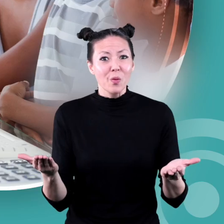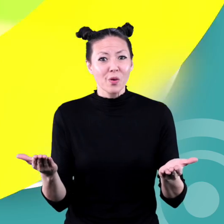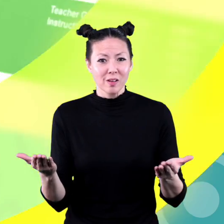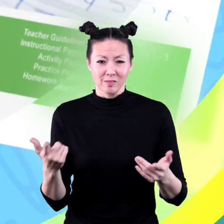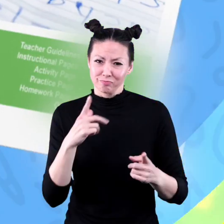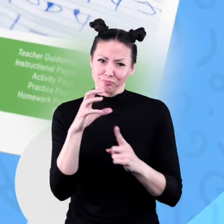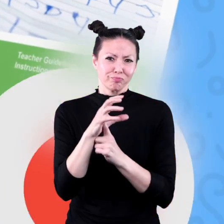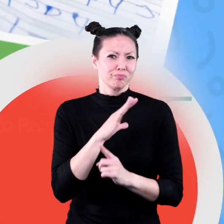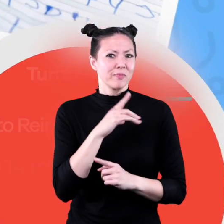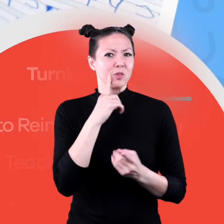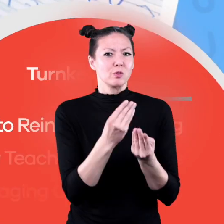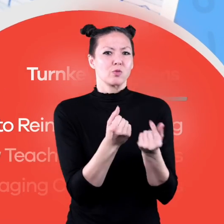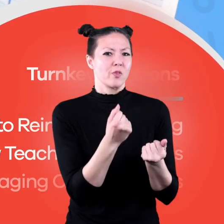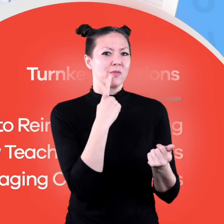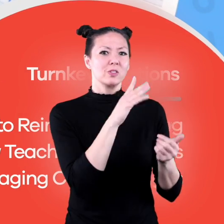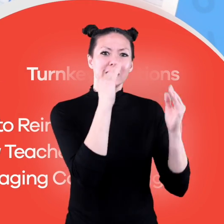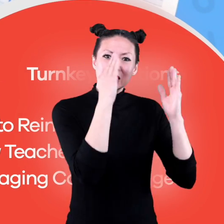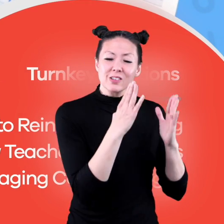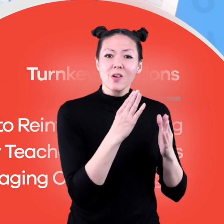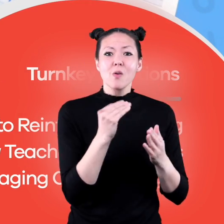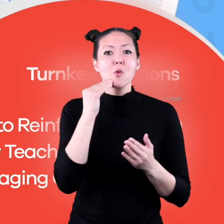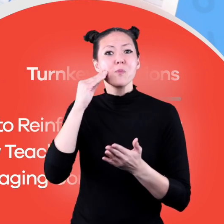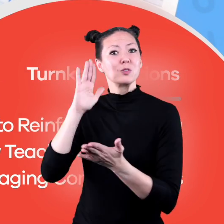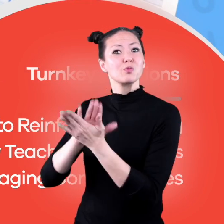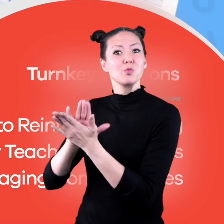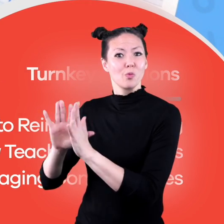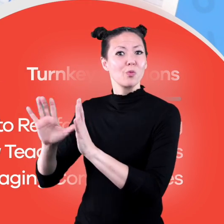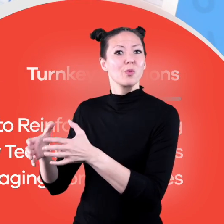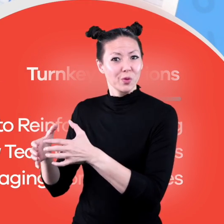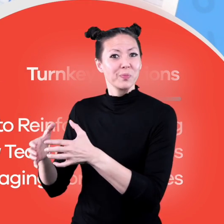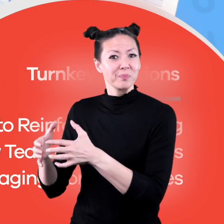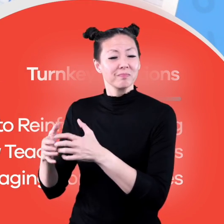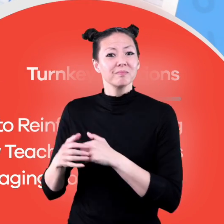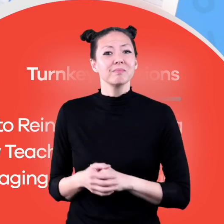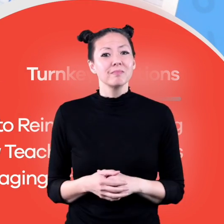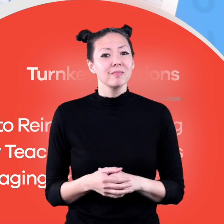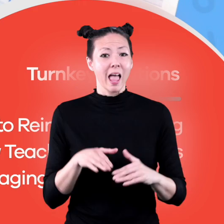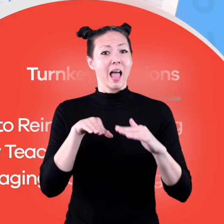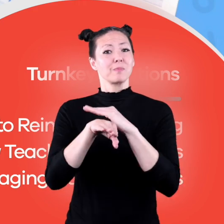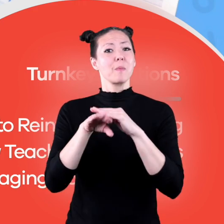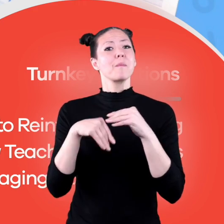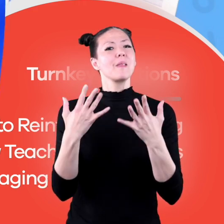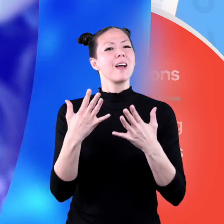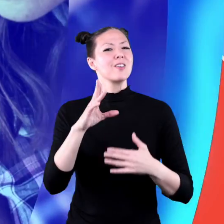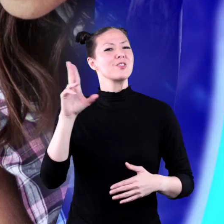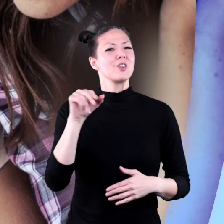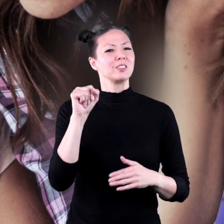resources and turnkey solutions for teachers and homeschoolers.